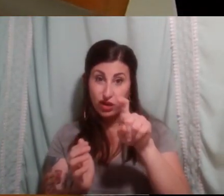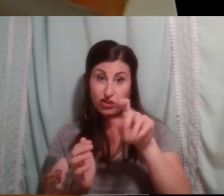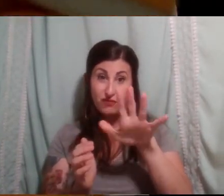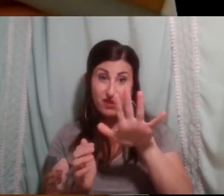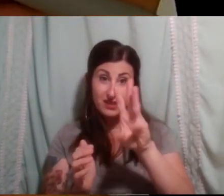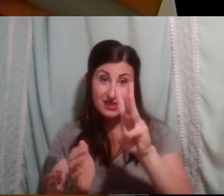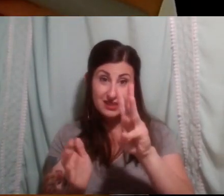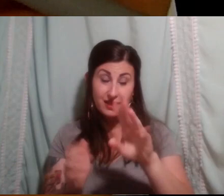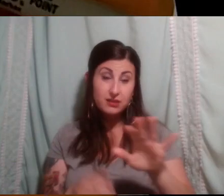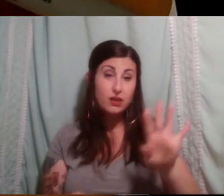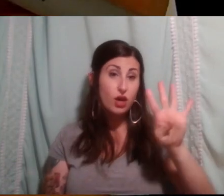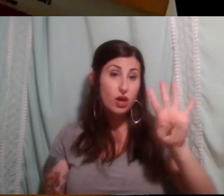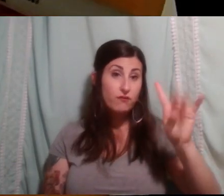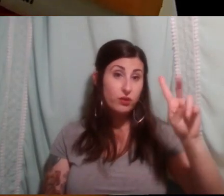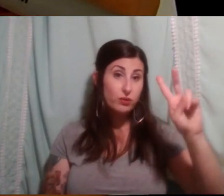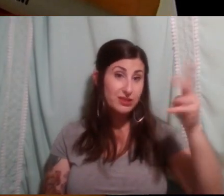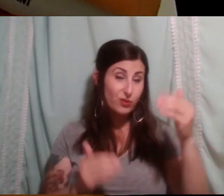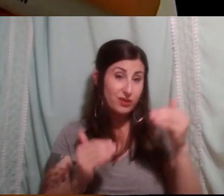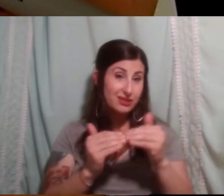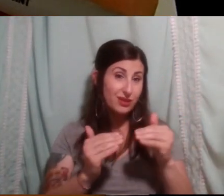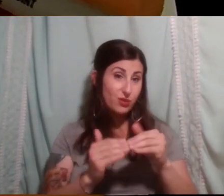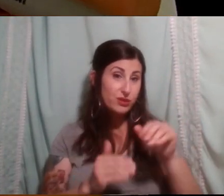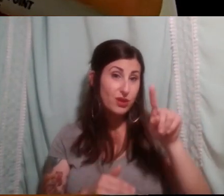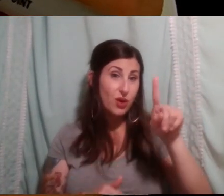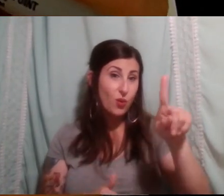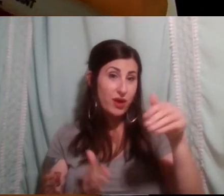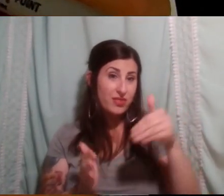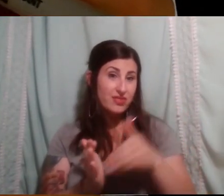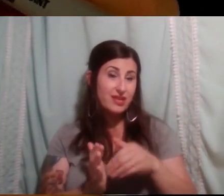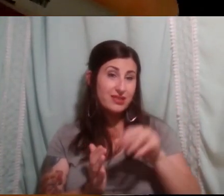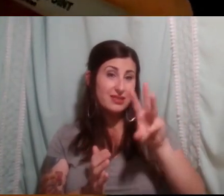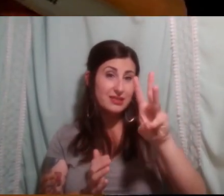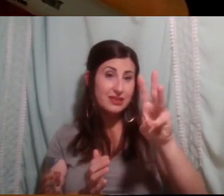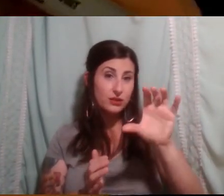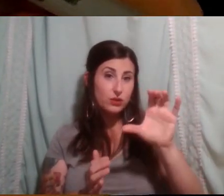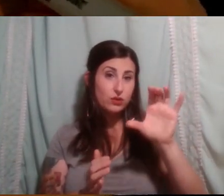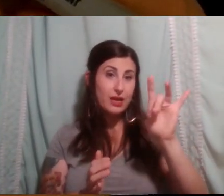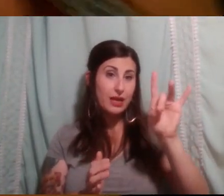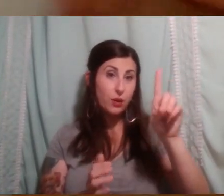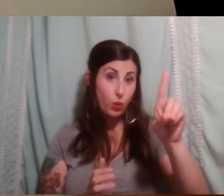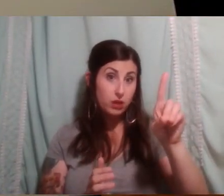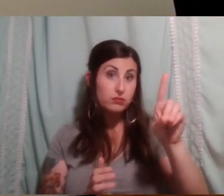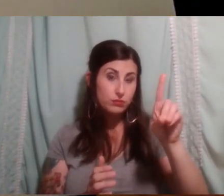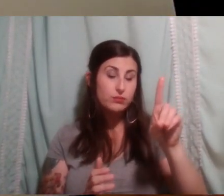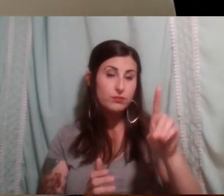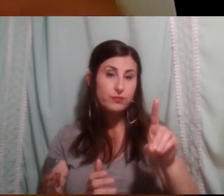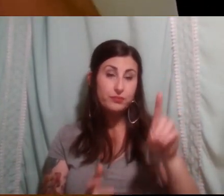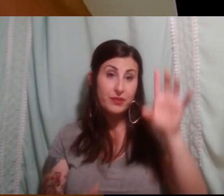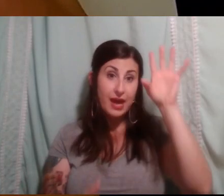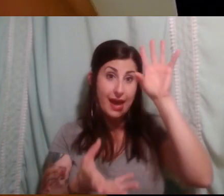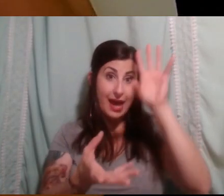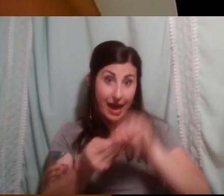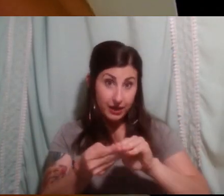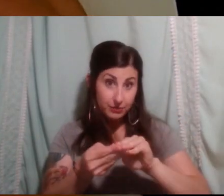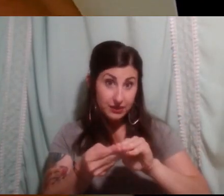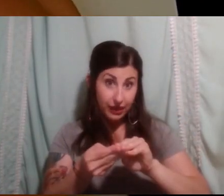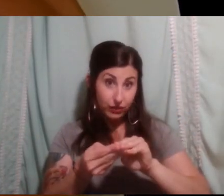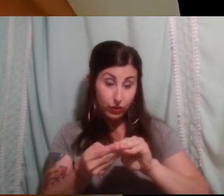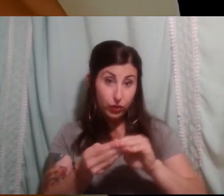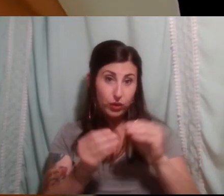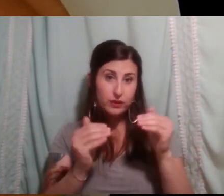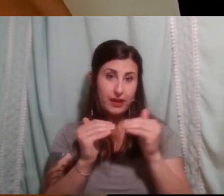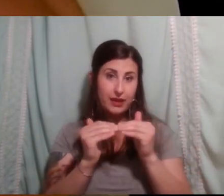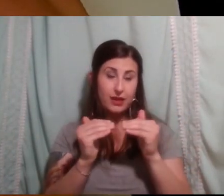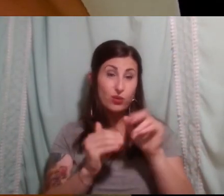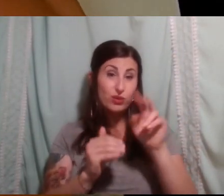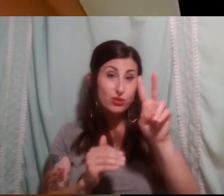1,156. 41 squared is 1,681. Okay. When I add those